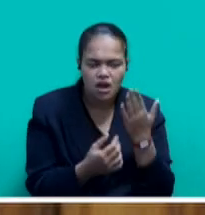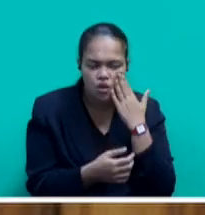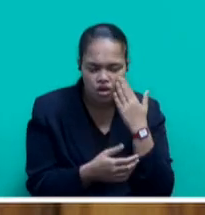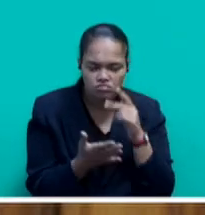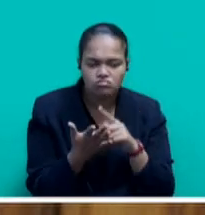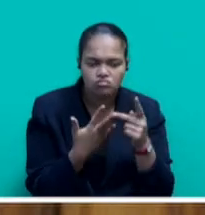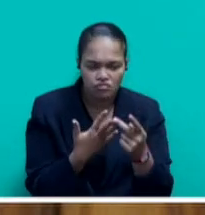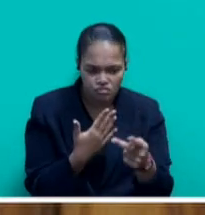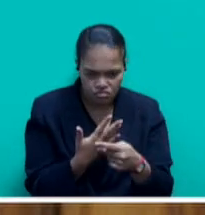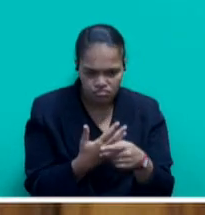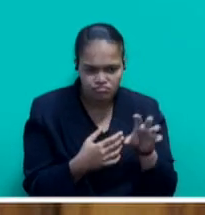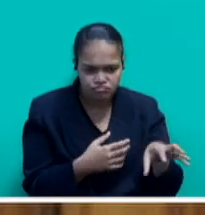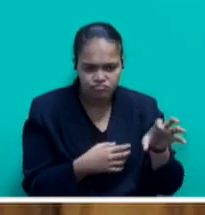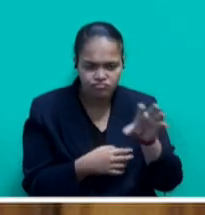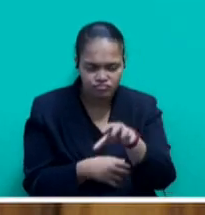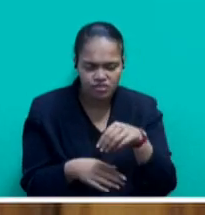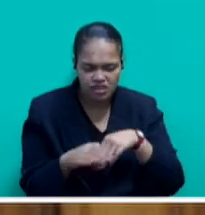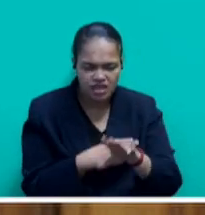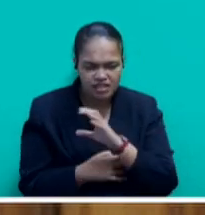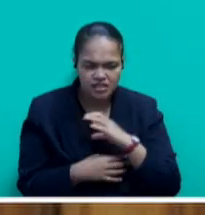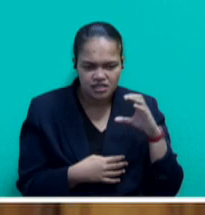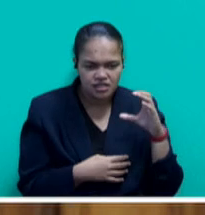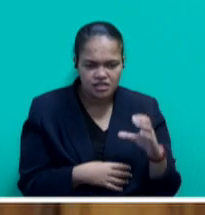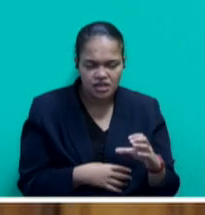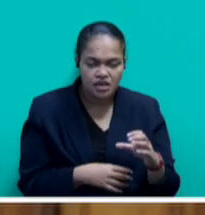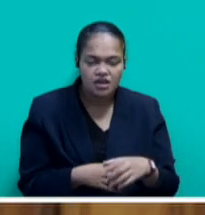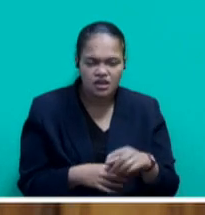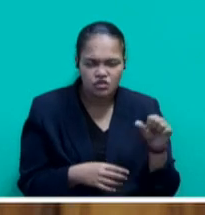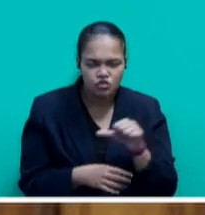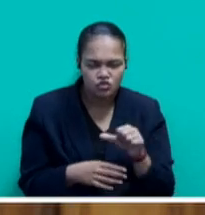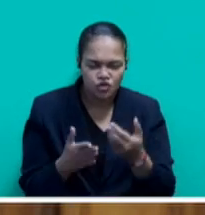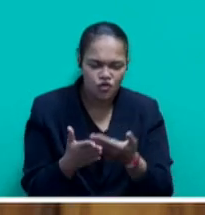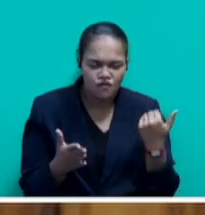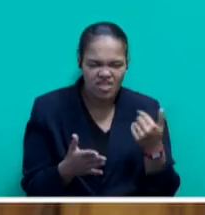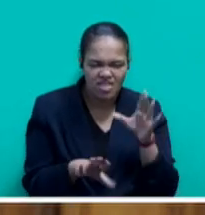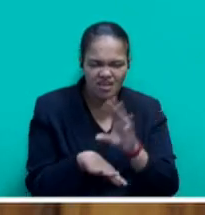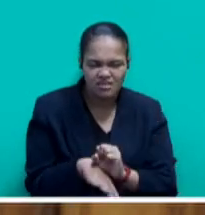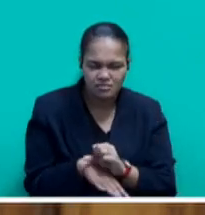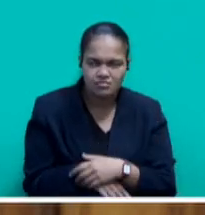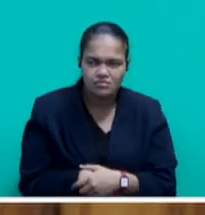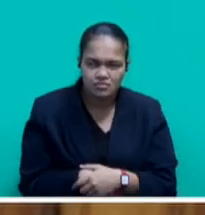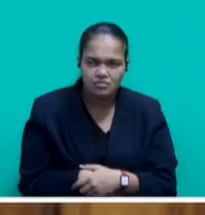that our citizens will adopt sustainable habits. It is up to us as we have